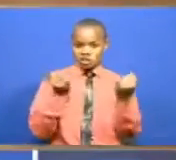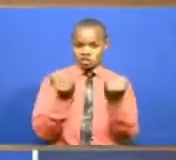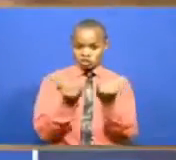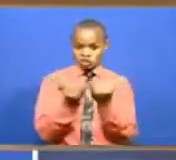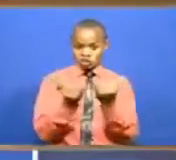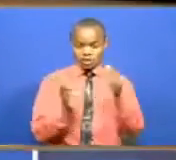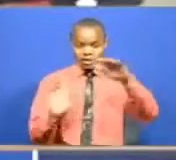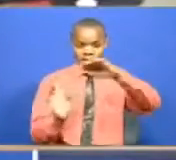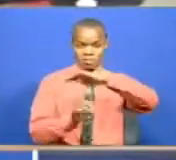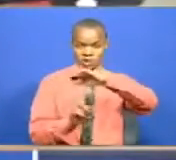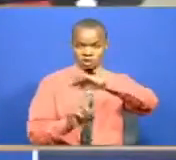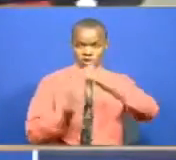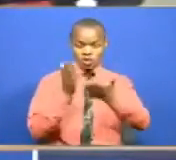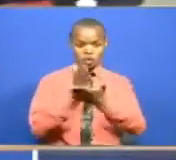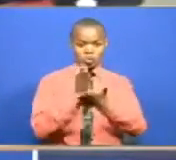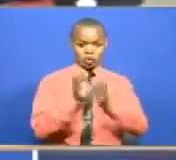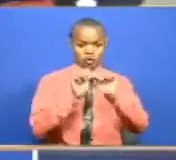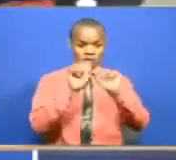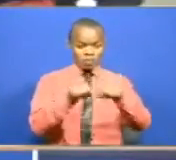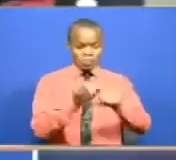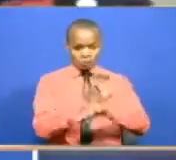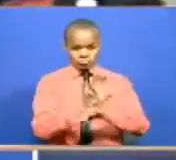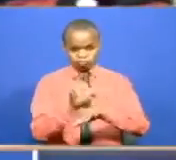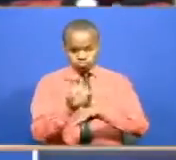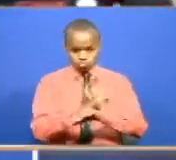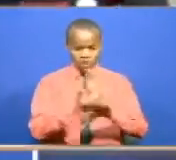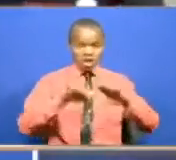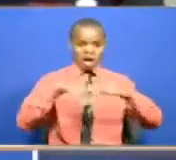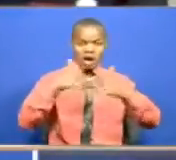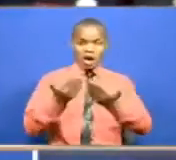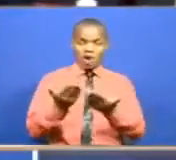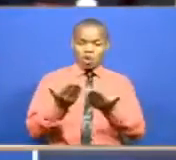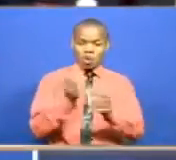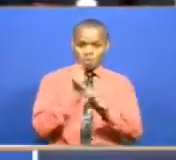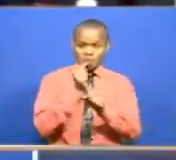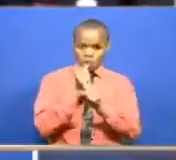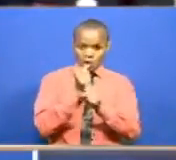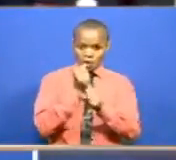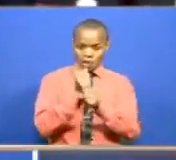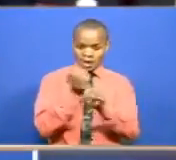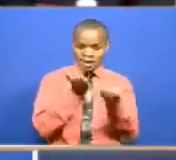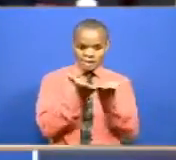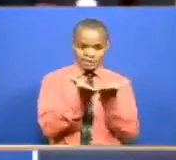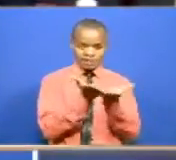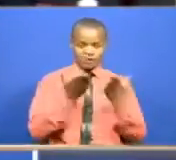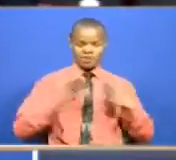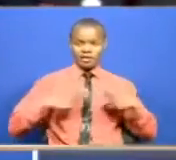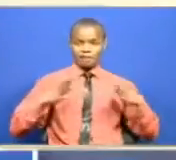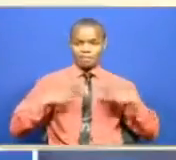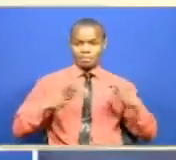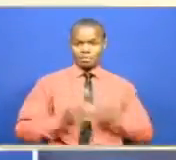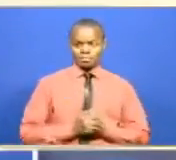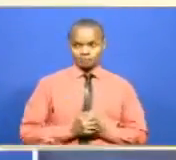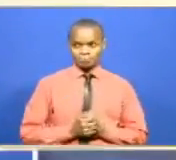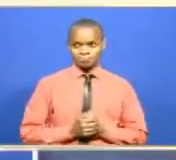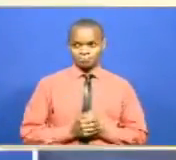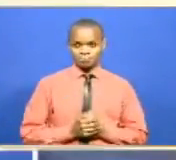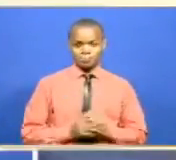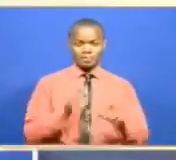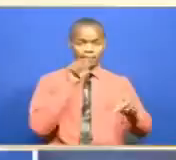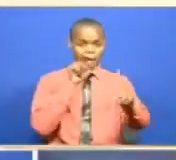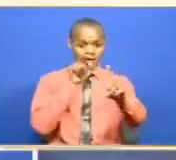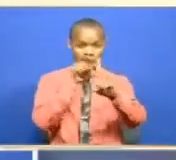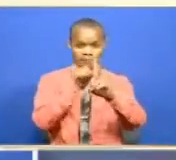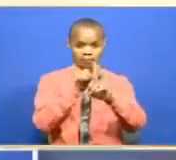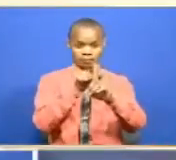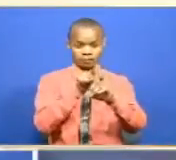be assessed based on collective and individual performance on services they offer to Kenyans. But the aim is for us to be